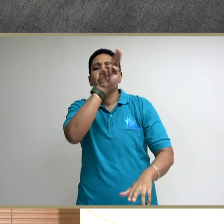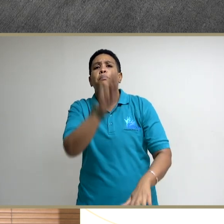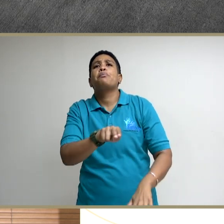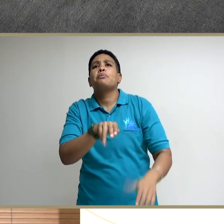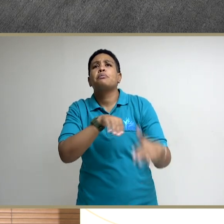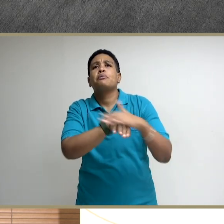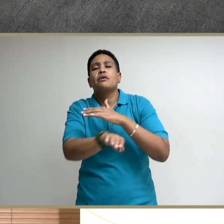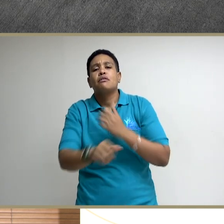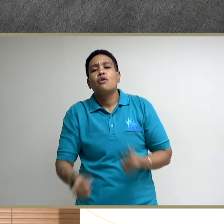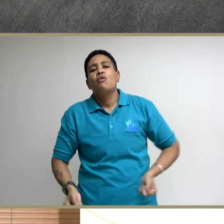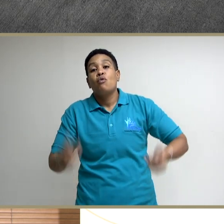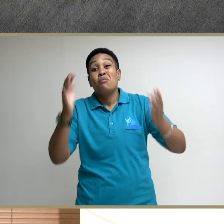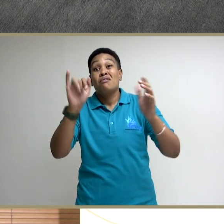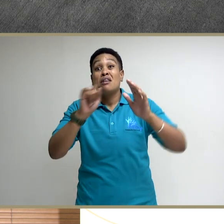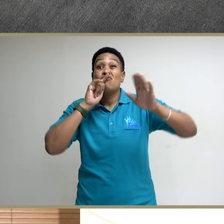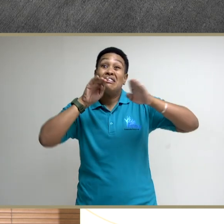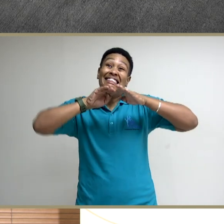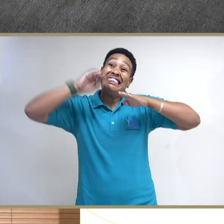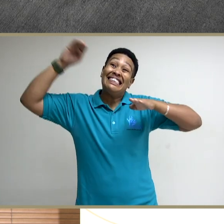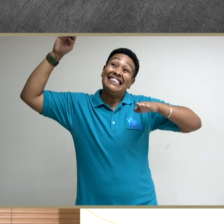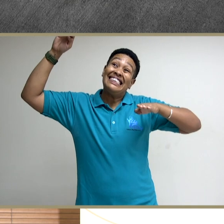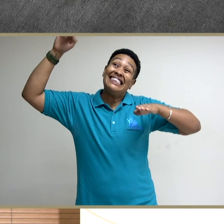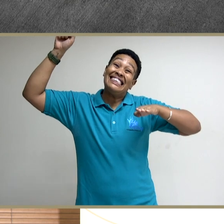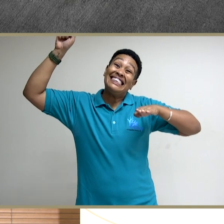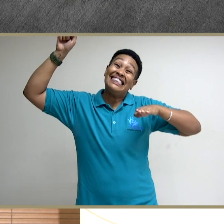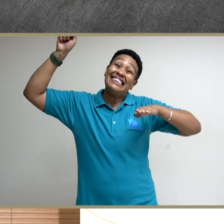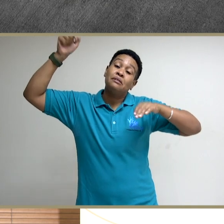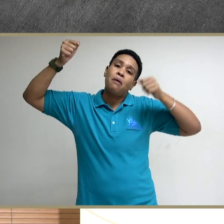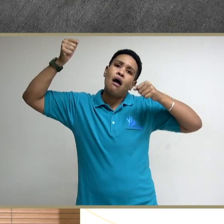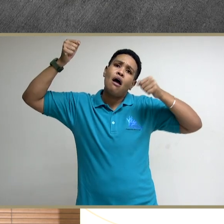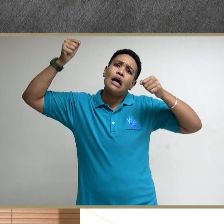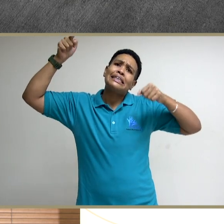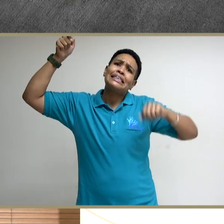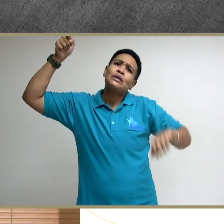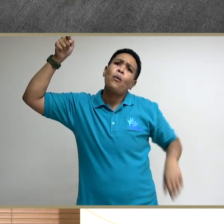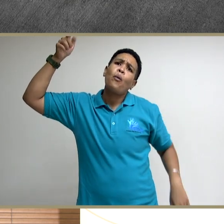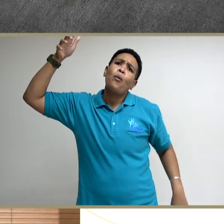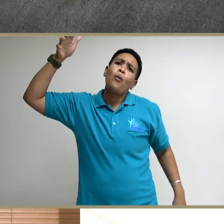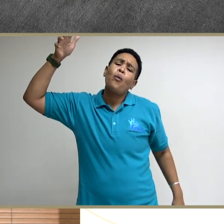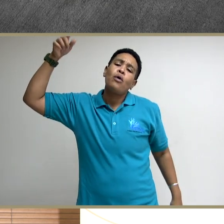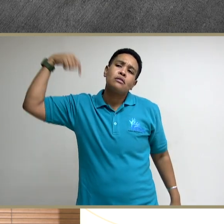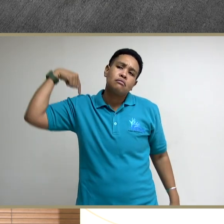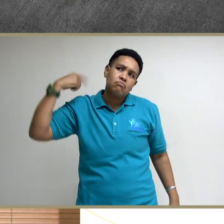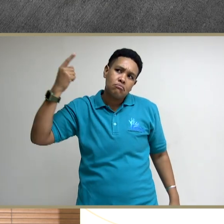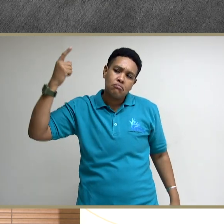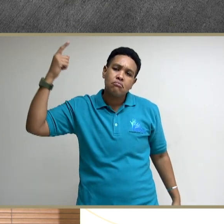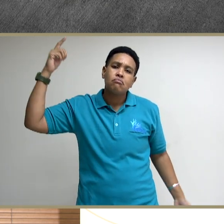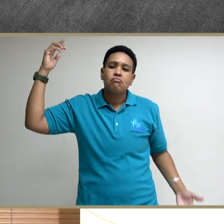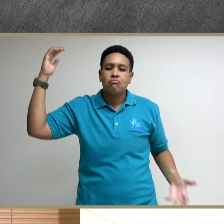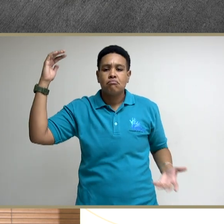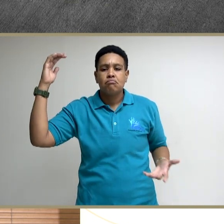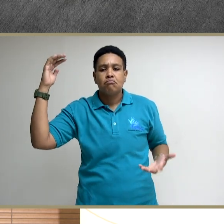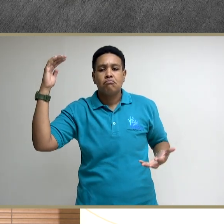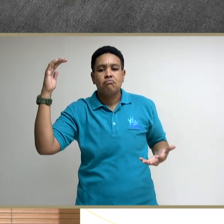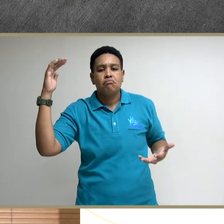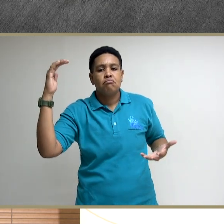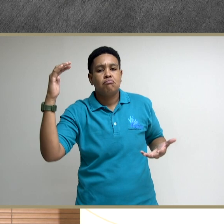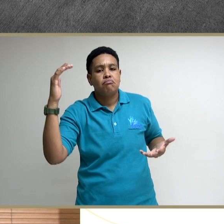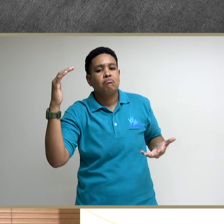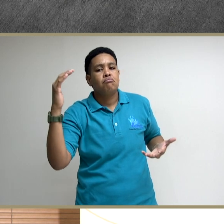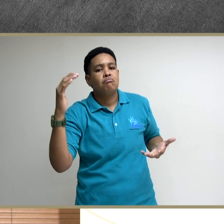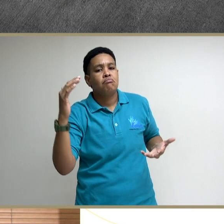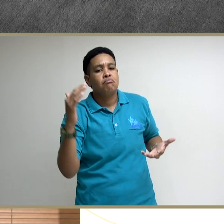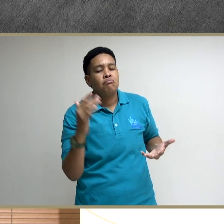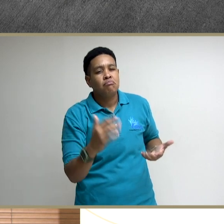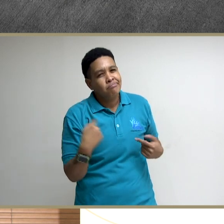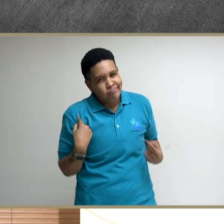that also would have peaked in March. And since then, we have been steadily declining in the number of admissions. And